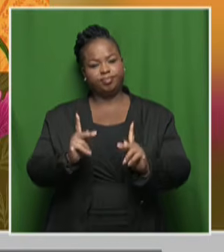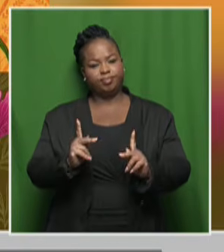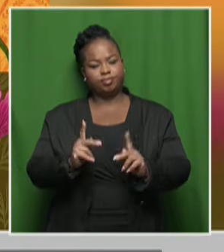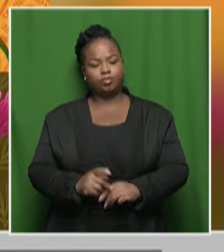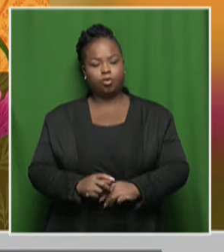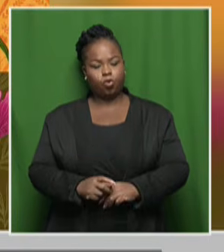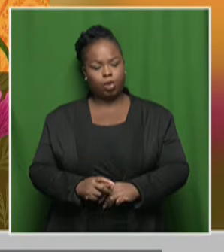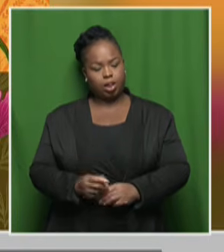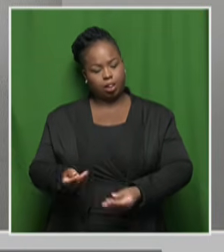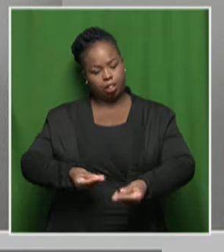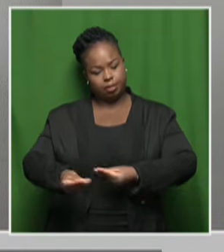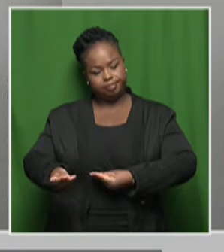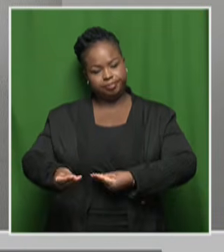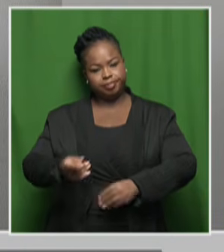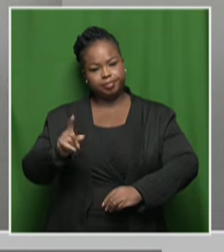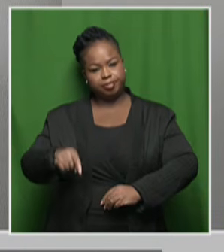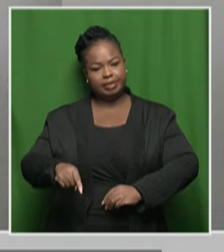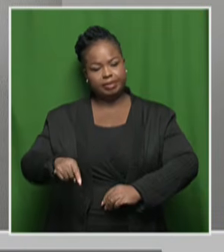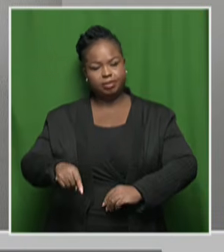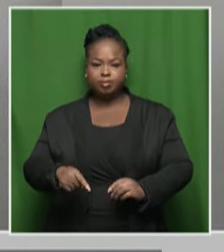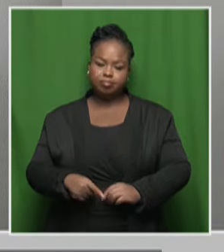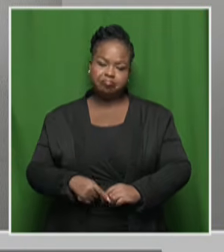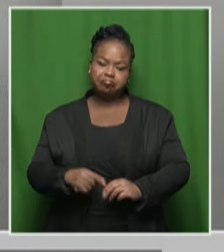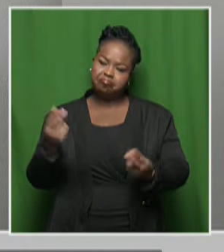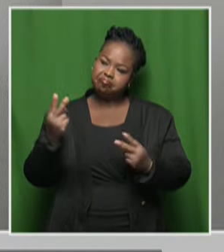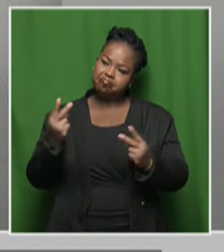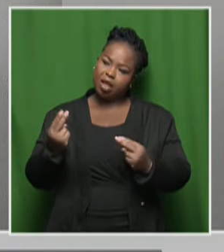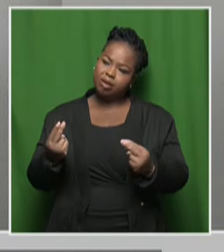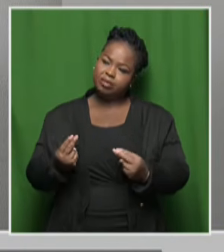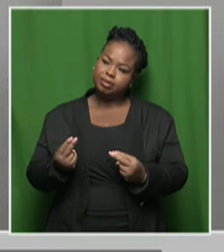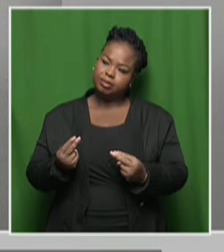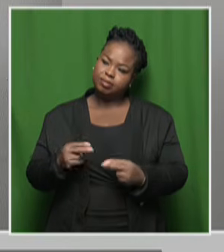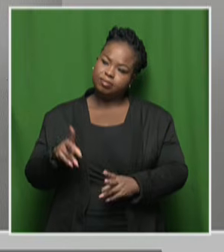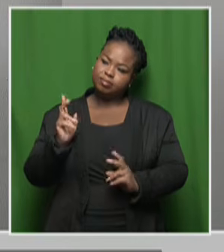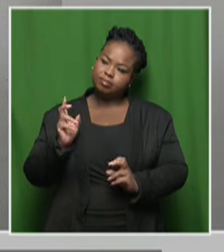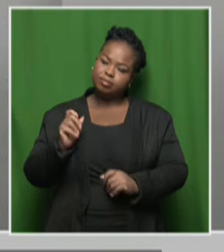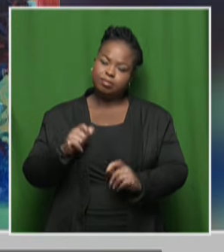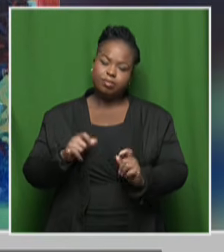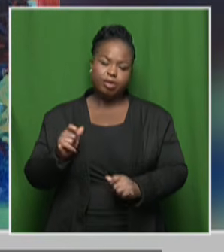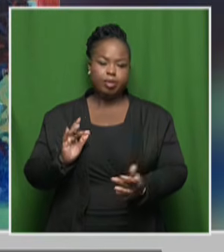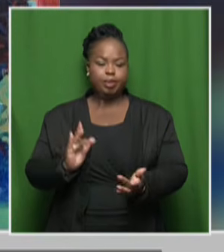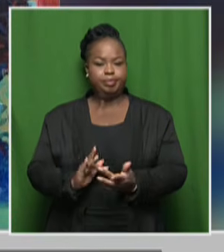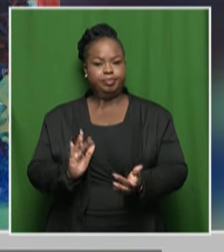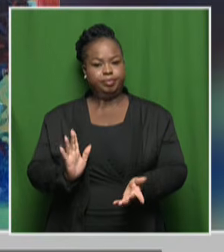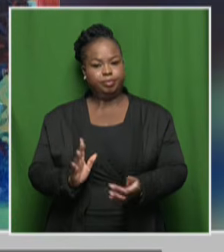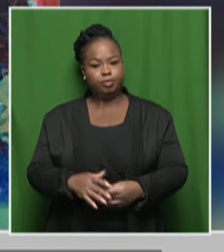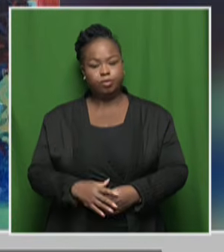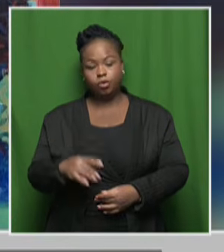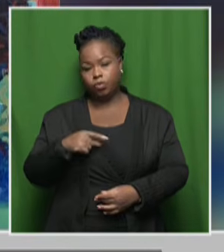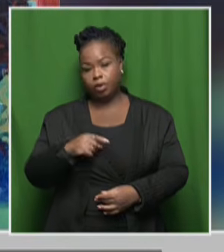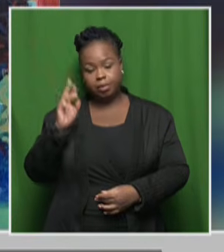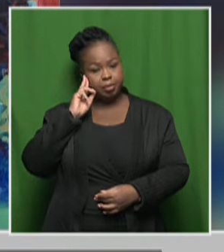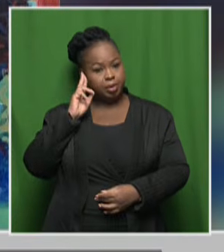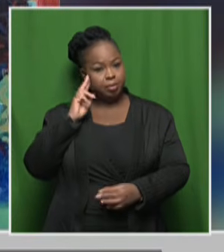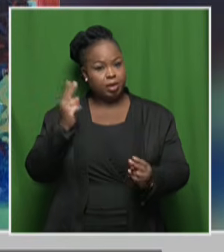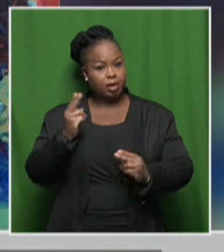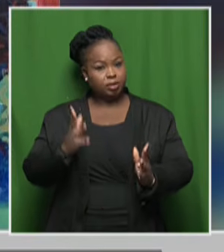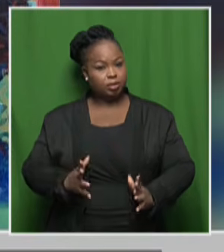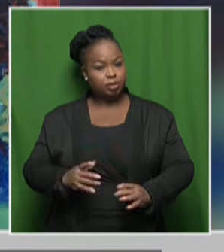to exchange, to encounter art, to encounter artists, because let's not forget that artists are